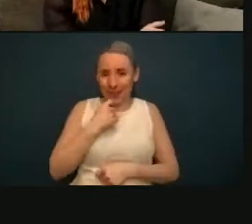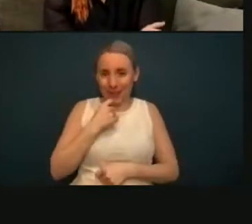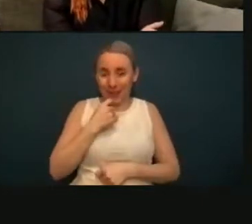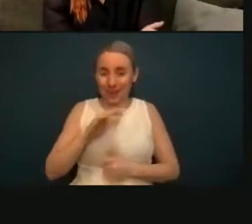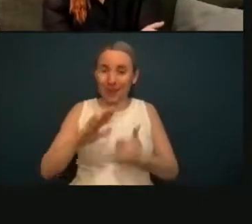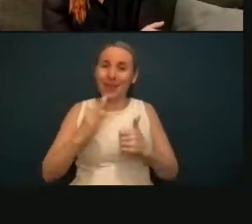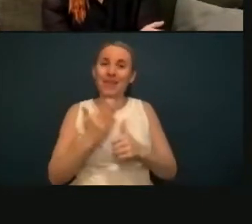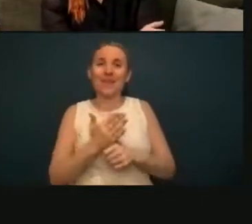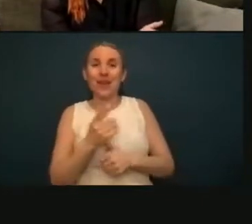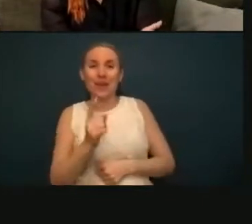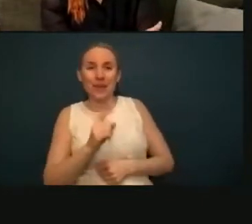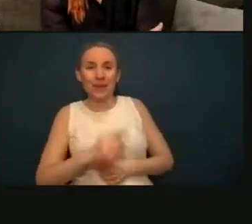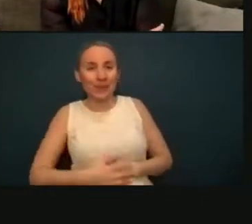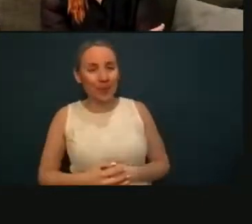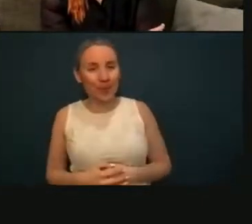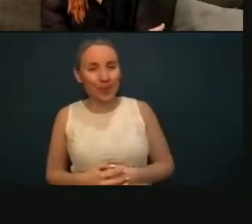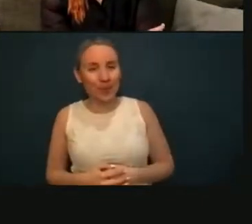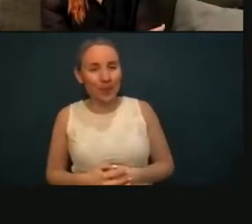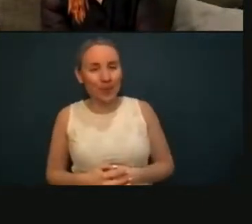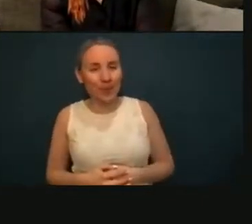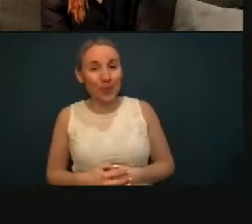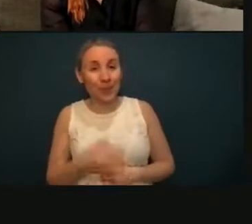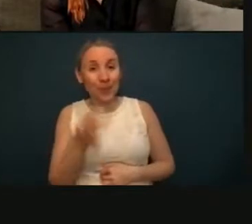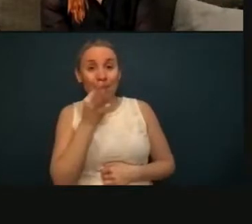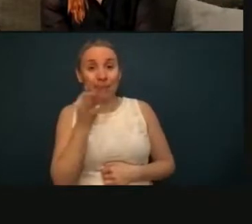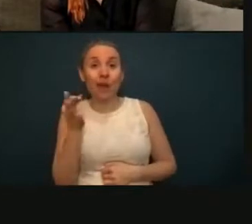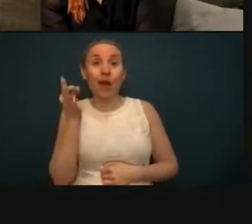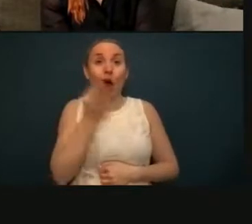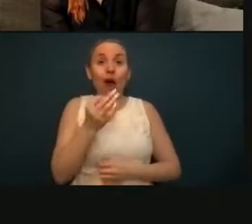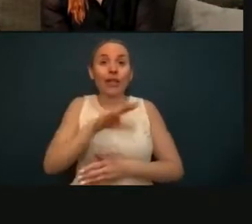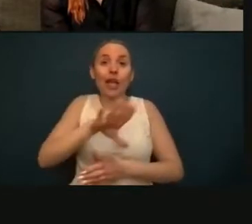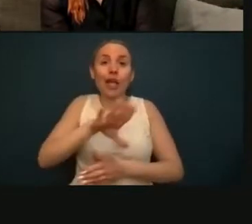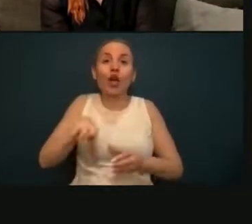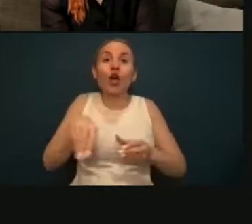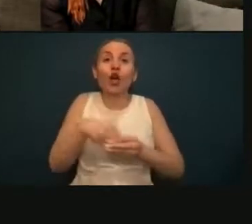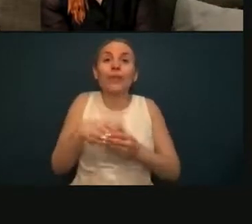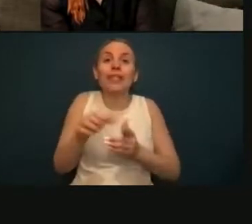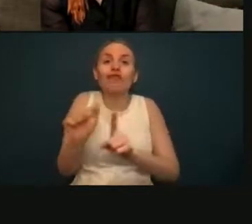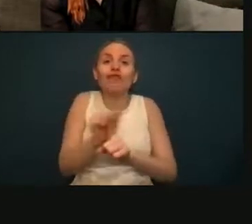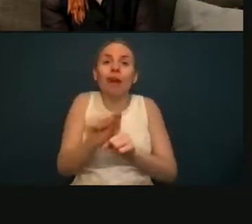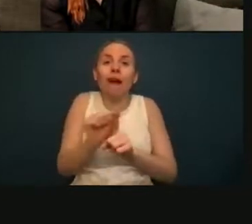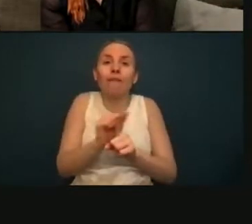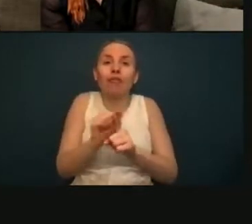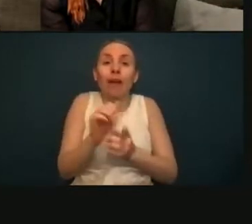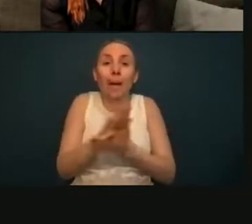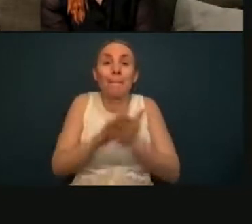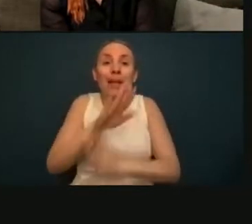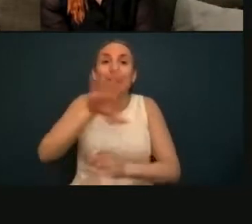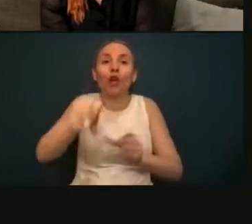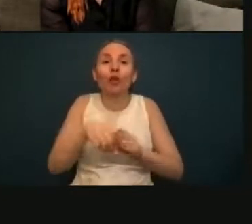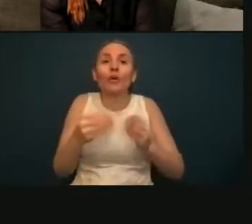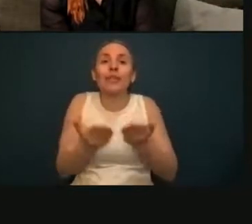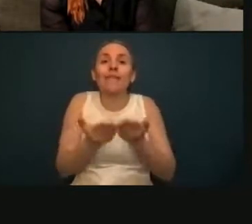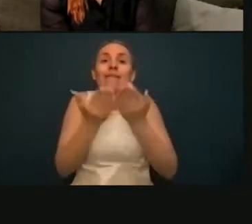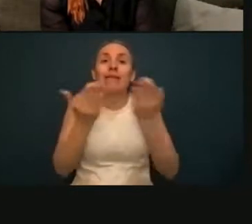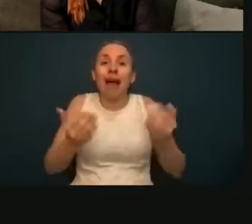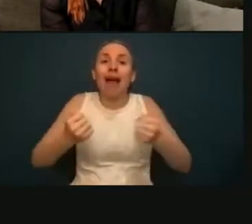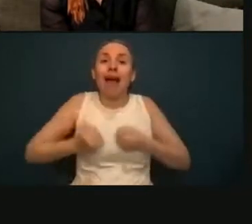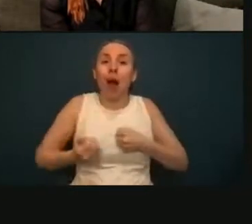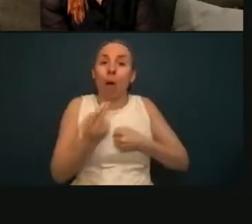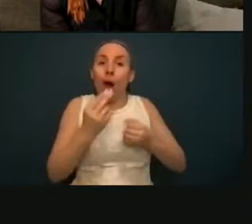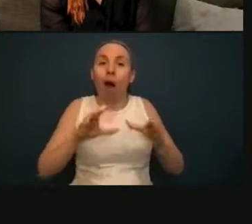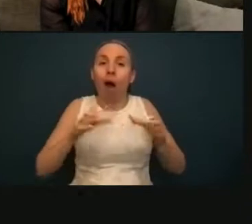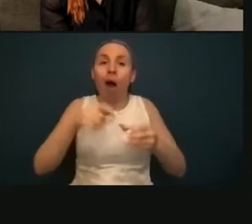what is needed for an inclusive recovery in our sector? And I'd like to direct this